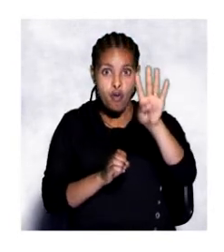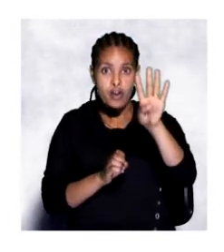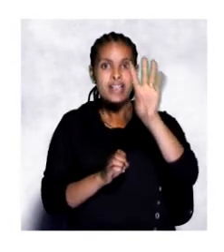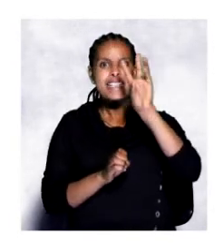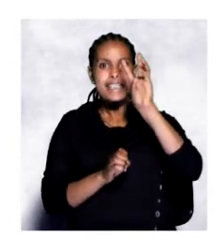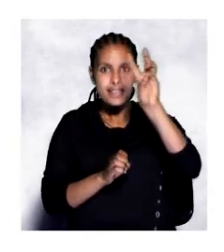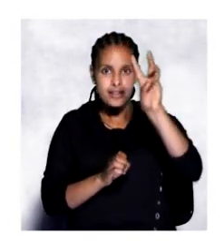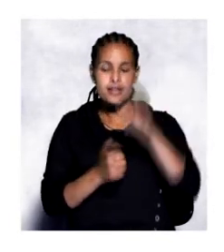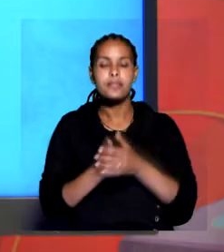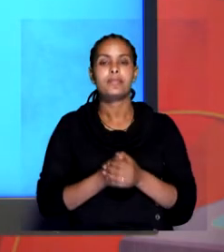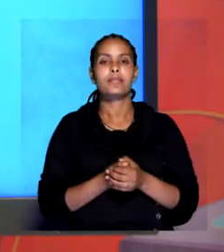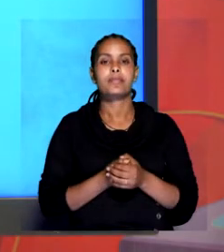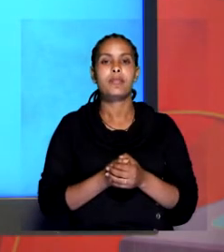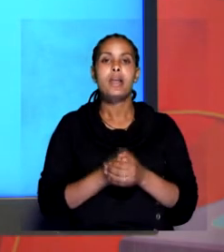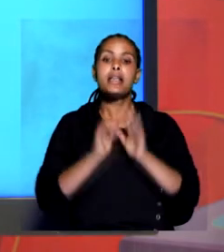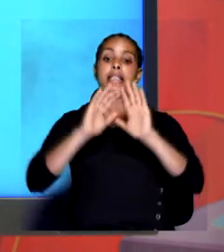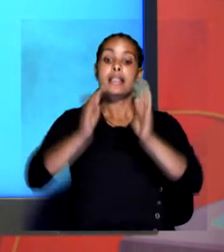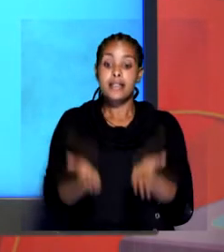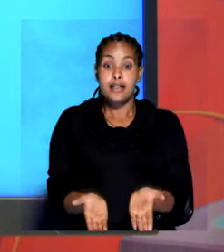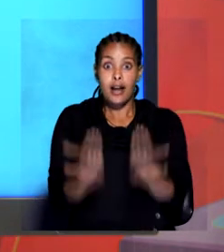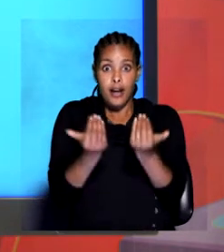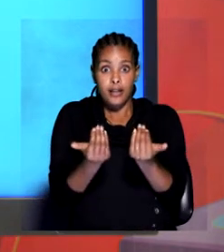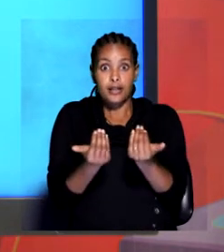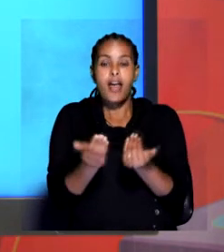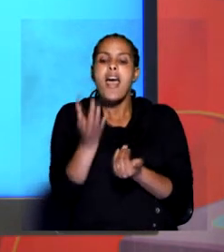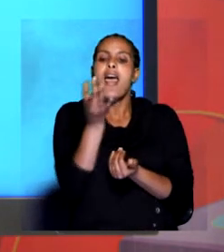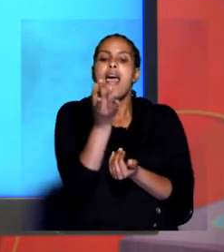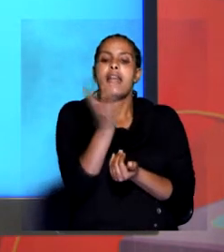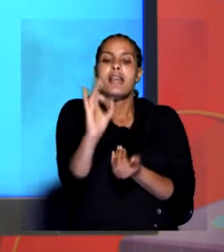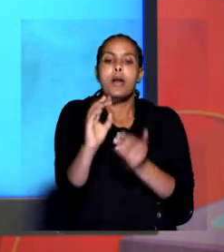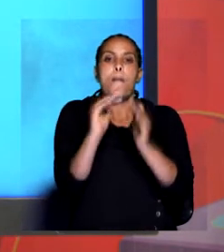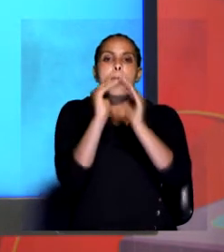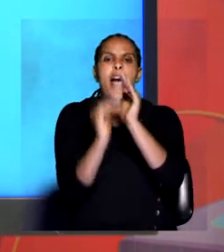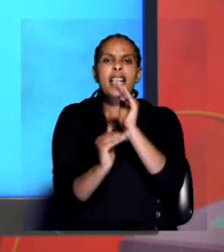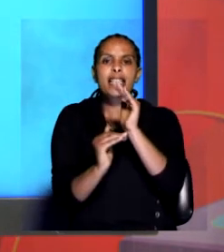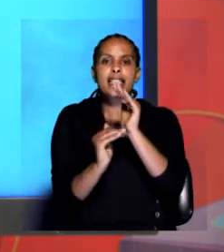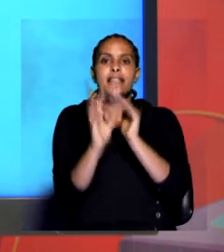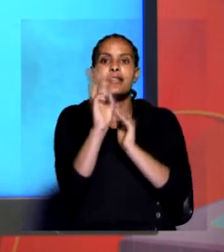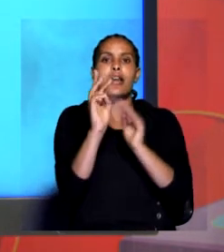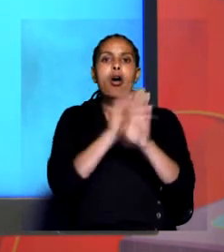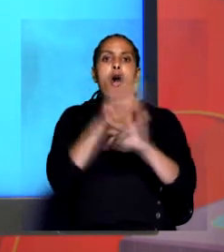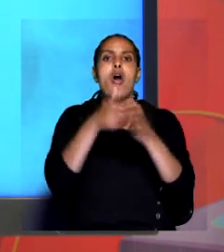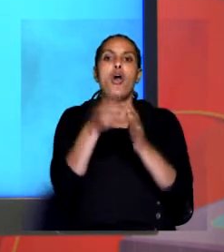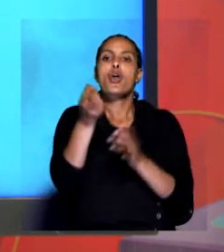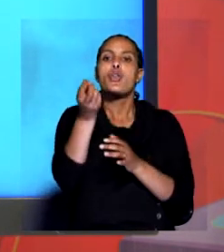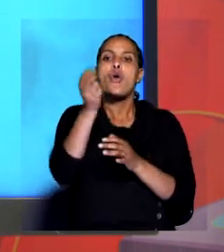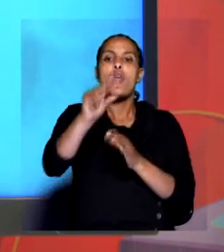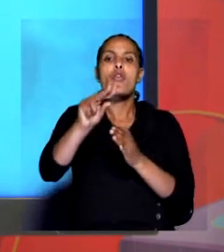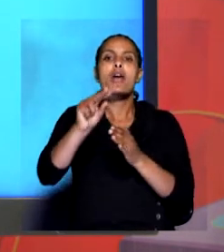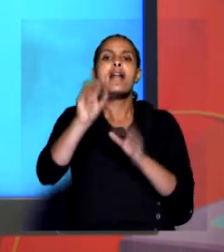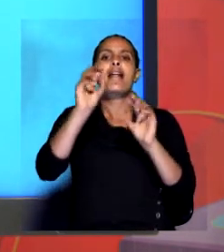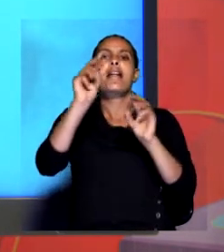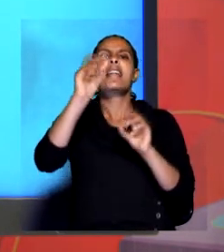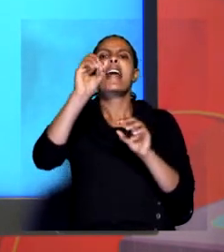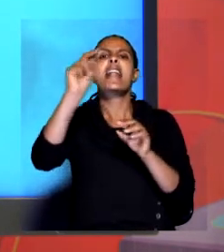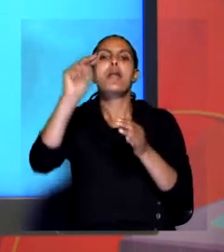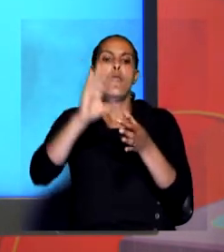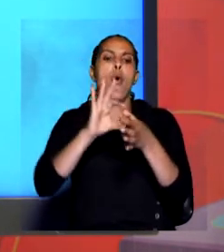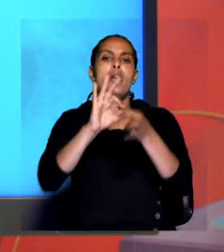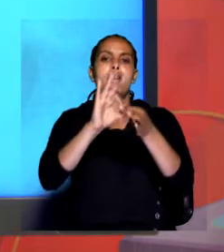2, 4, 6. The rest, 18 minus 6, 12 electrons are non-bonding